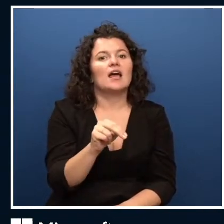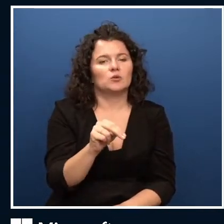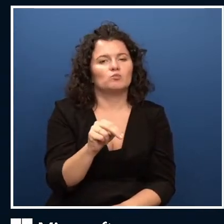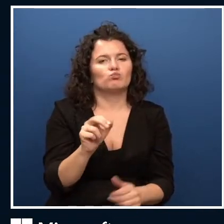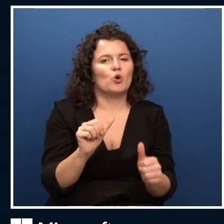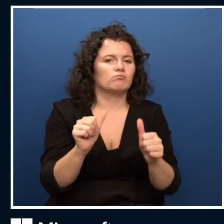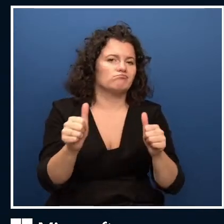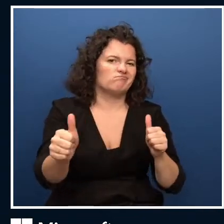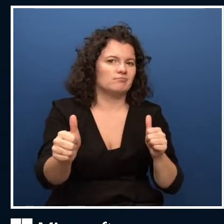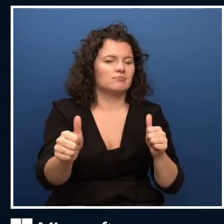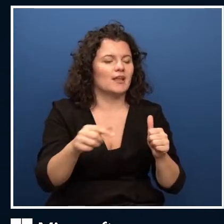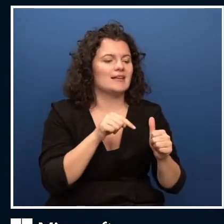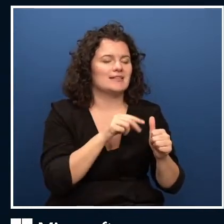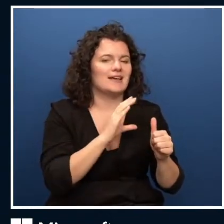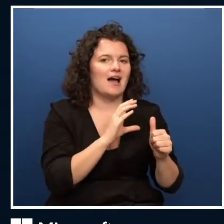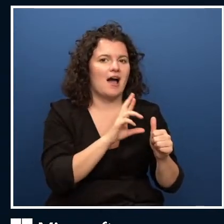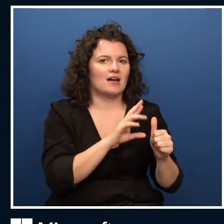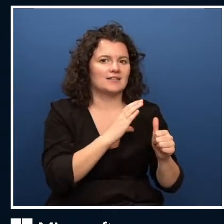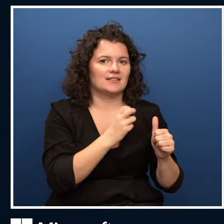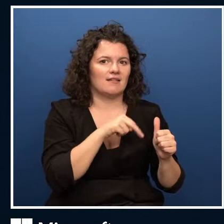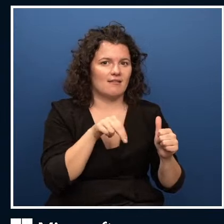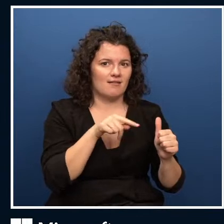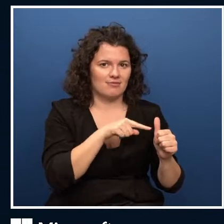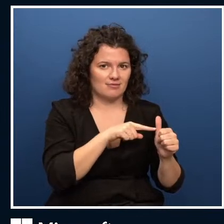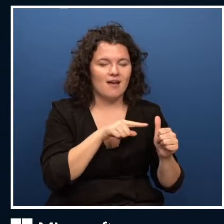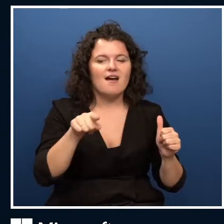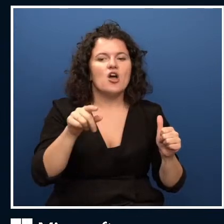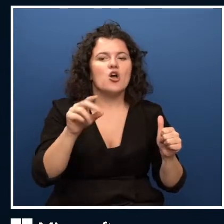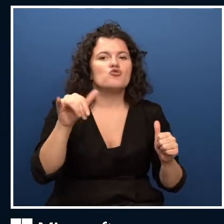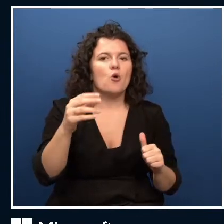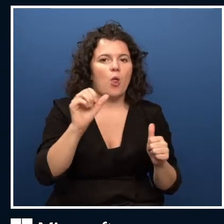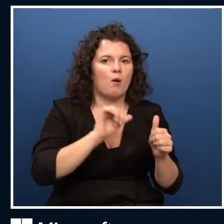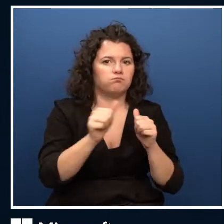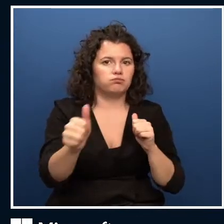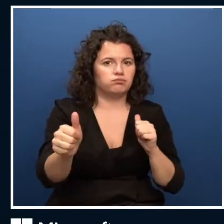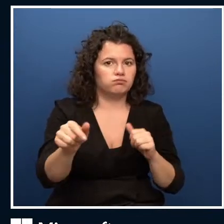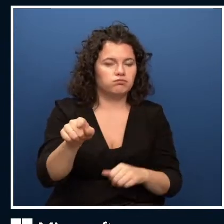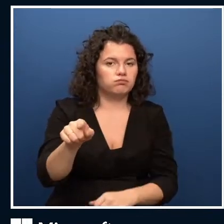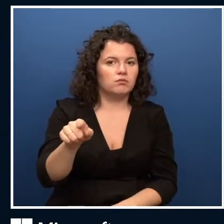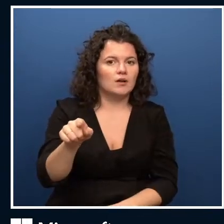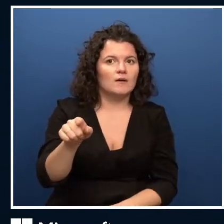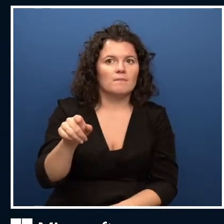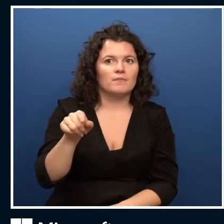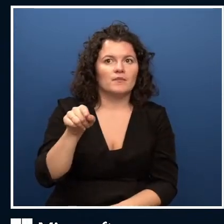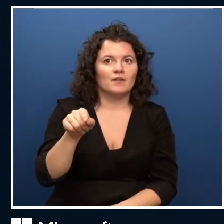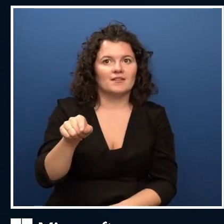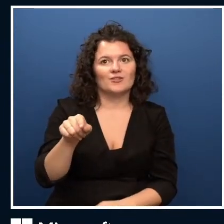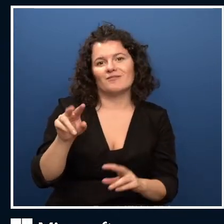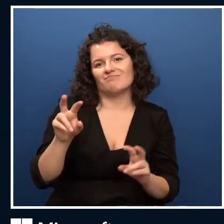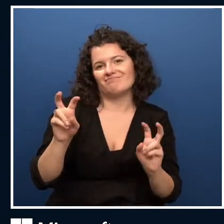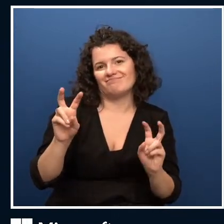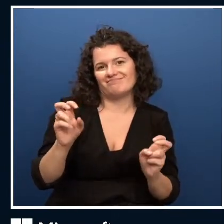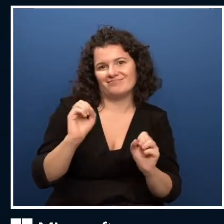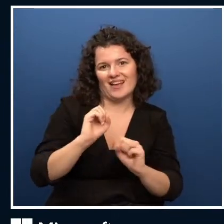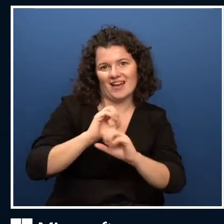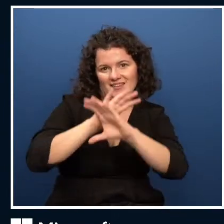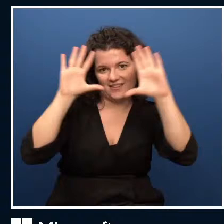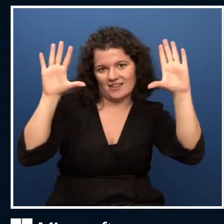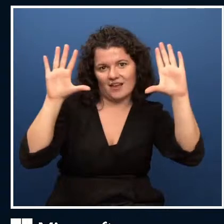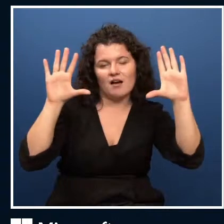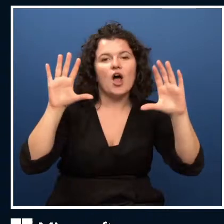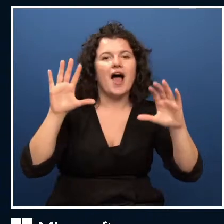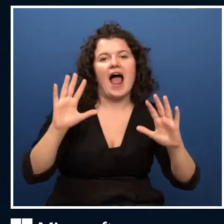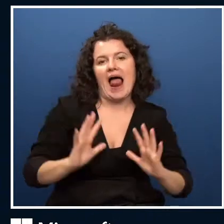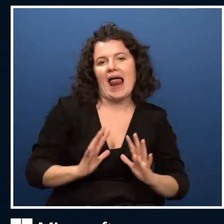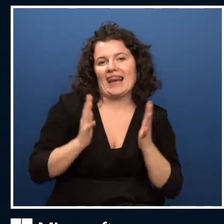the concept of YOLO is basically you only look once. It only looks once at an